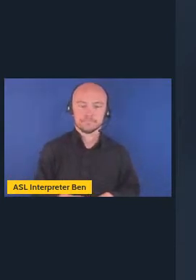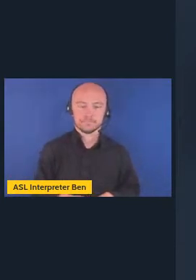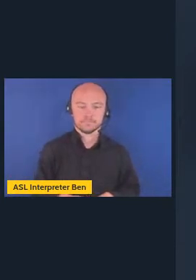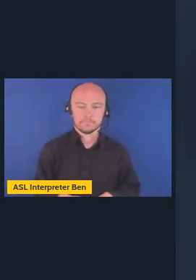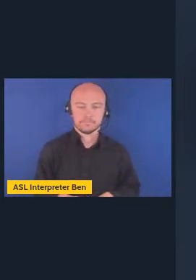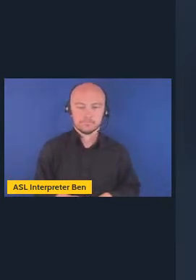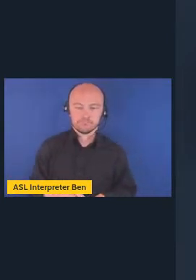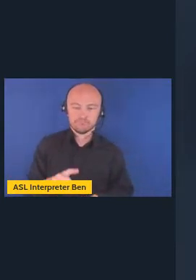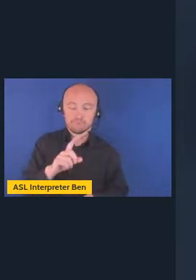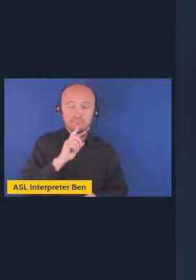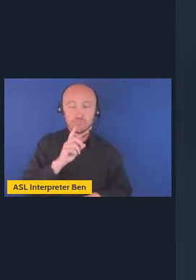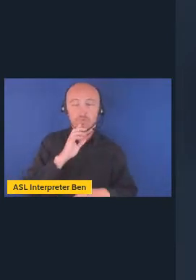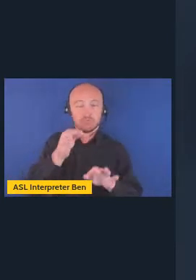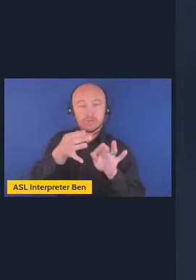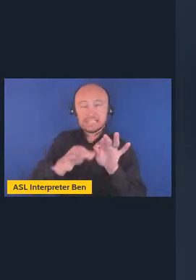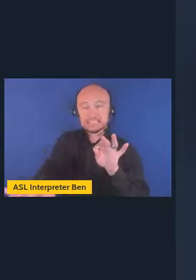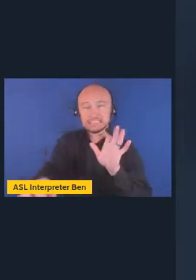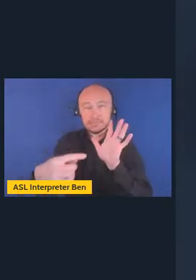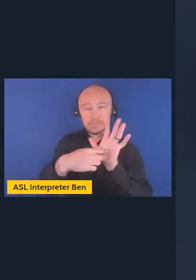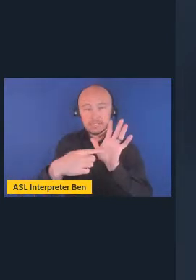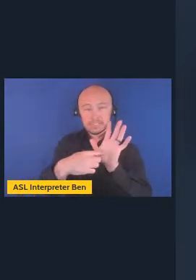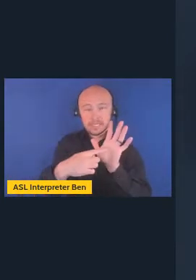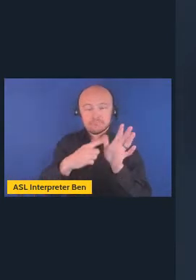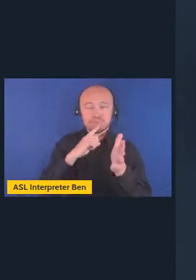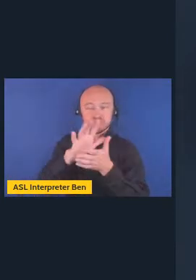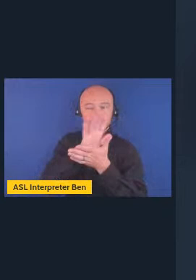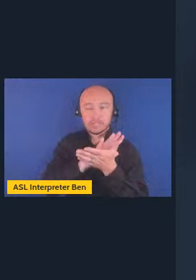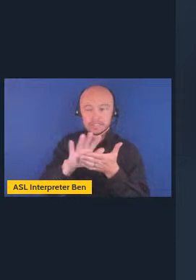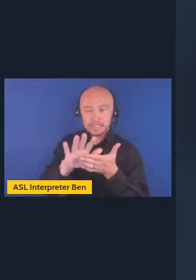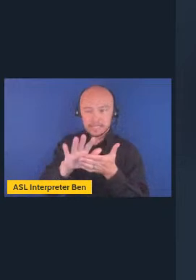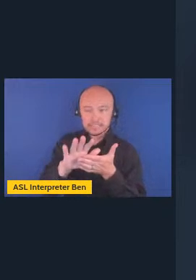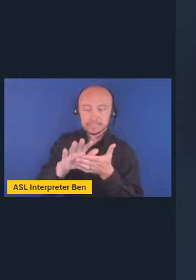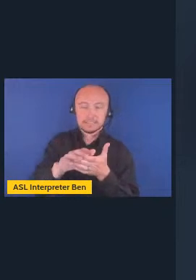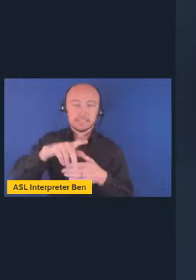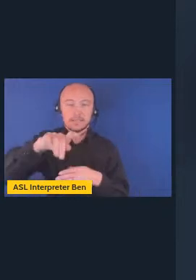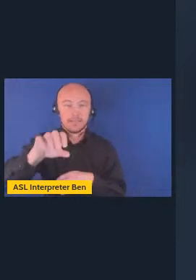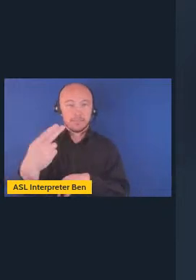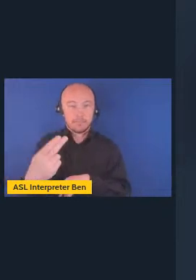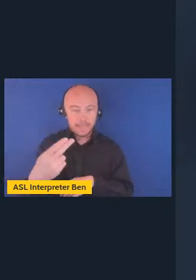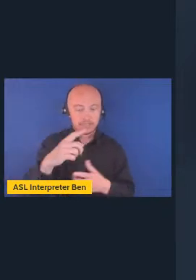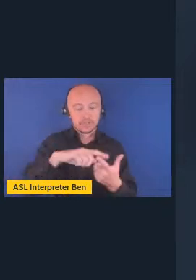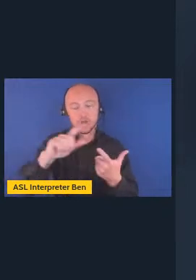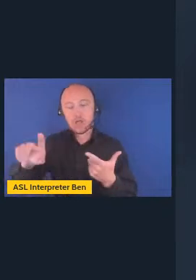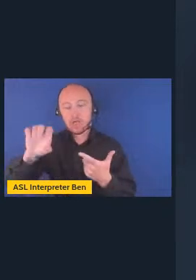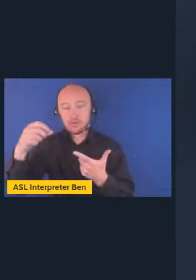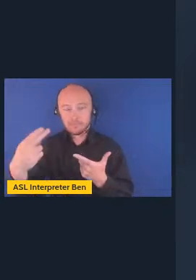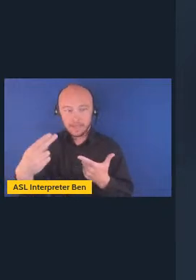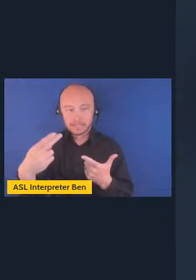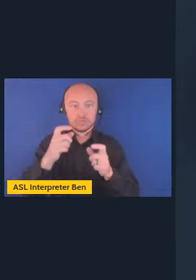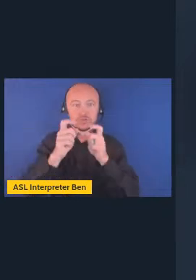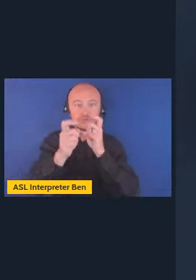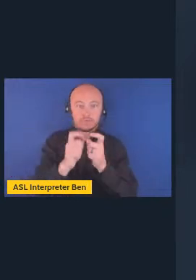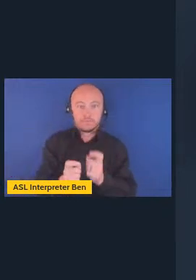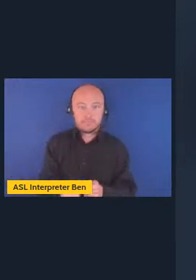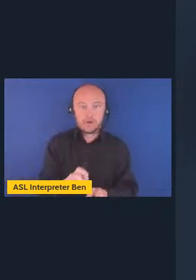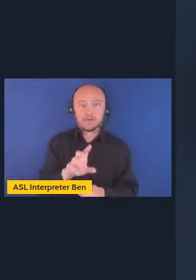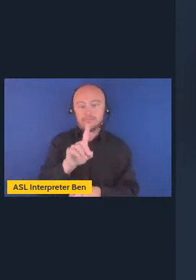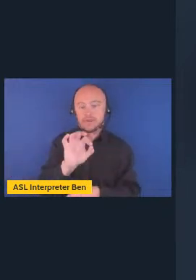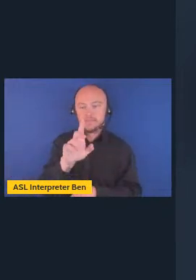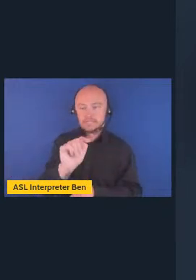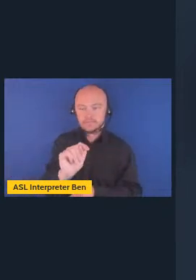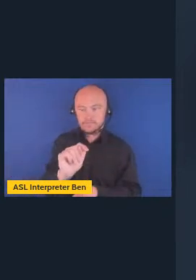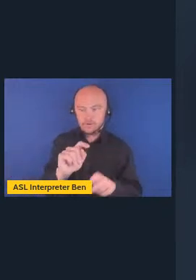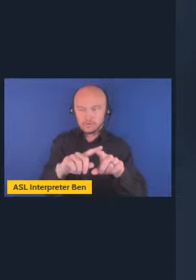This is a very simple example, but it shows nicely how you can use JSON patch and other escape hatches to modify the default Projen